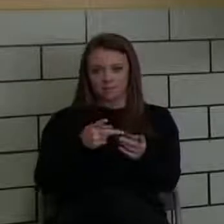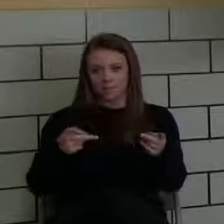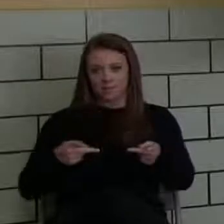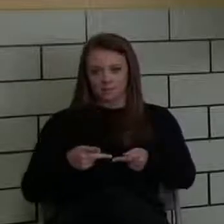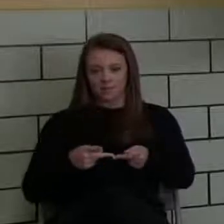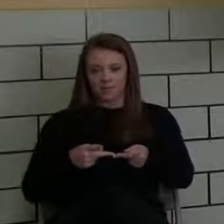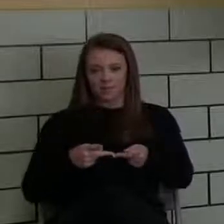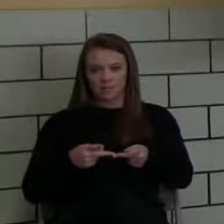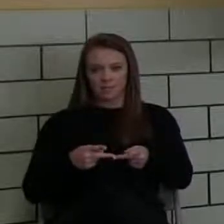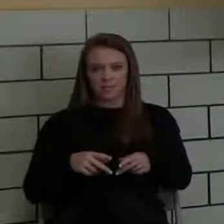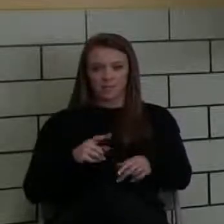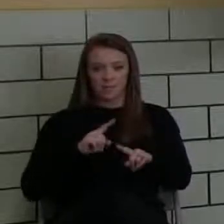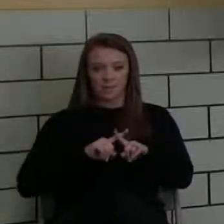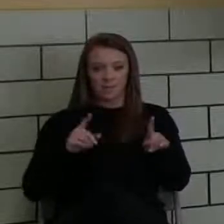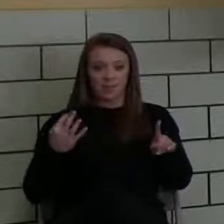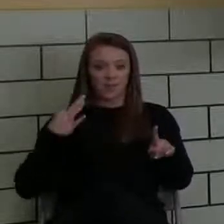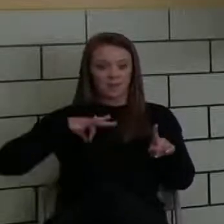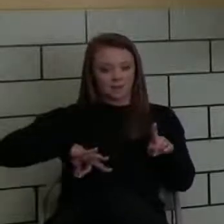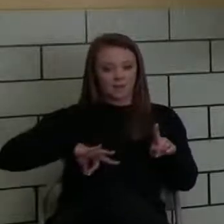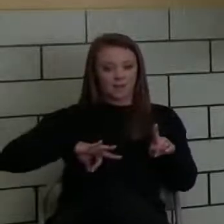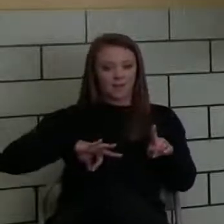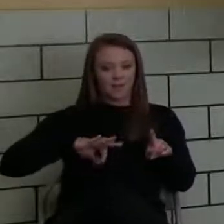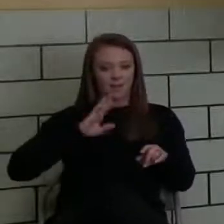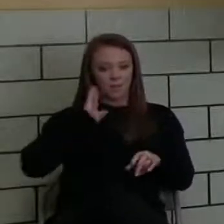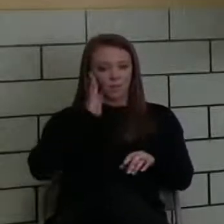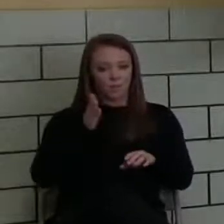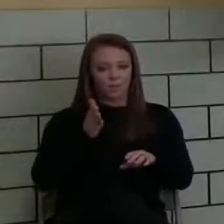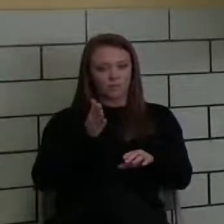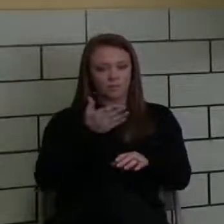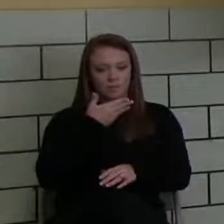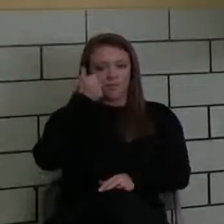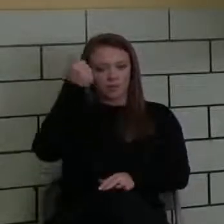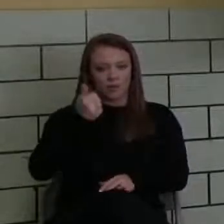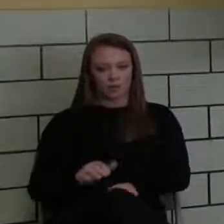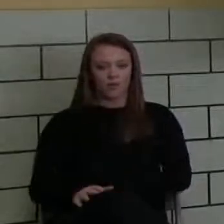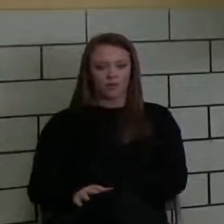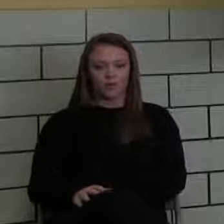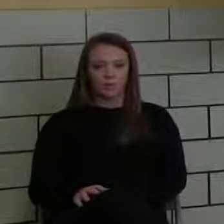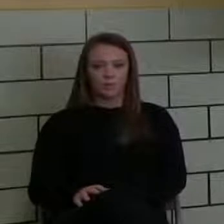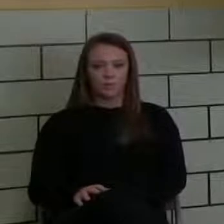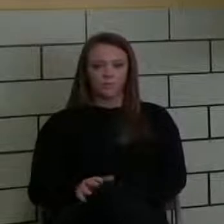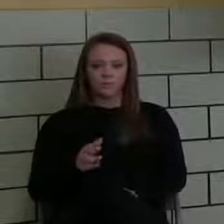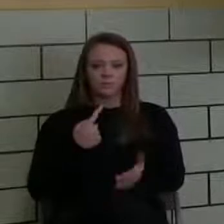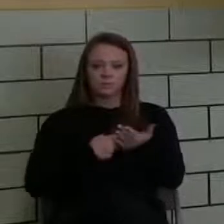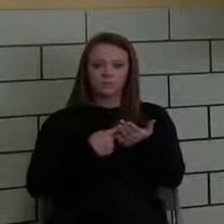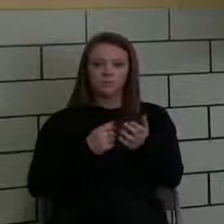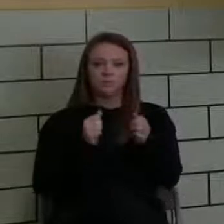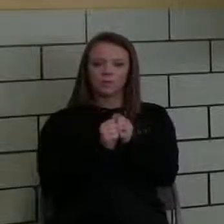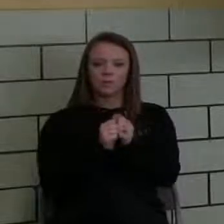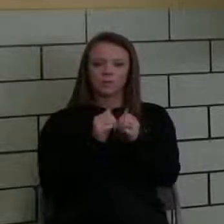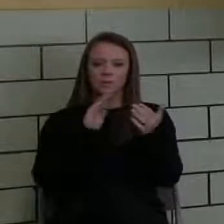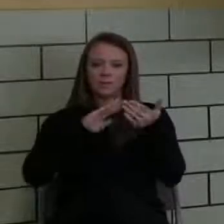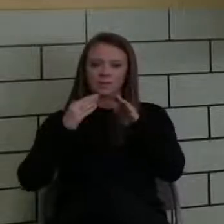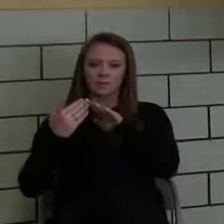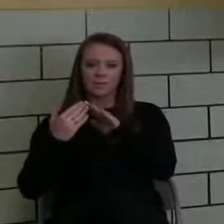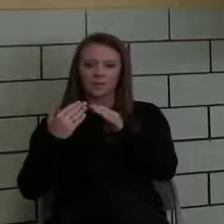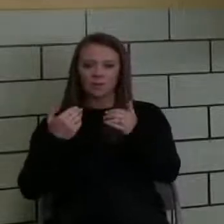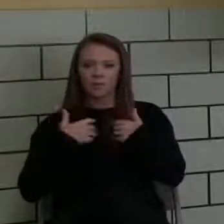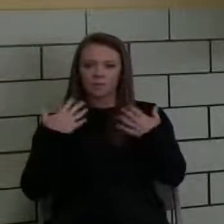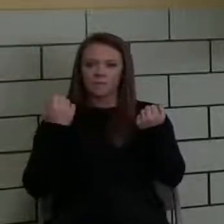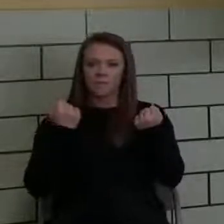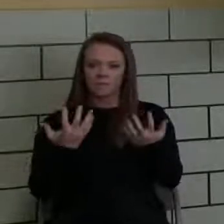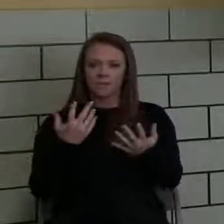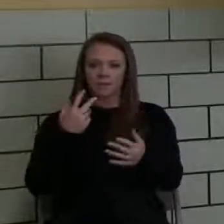that. We've had conversations with the city about possibly signing lots, public lots that could be usable after